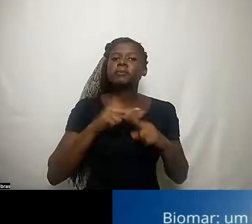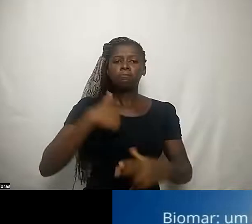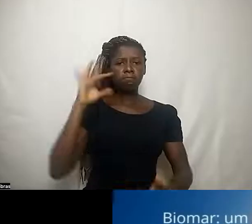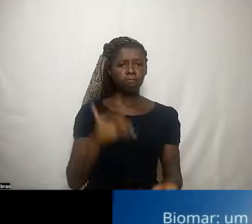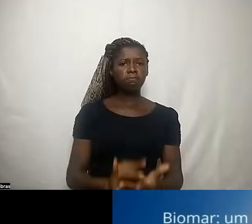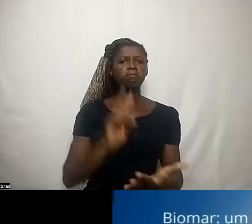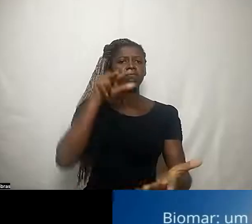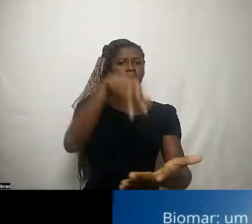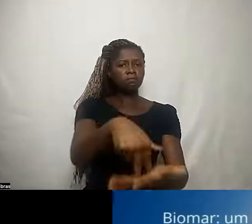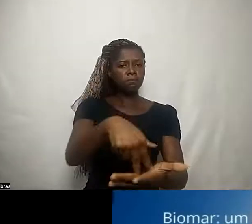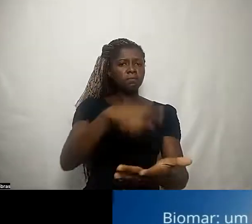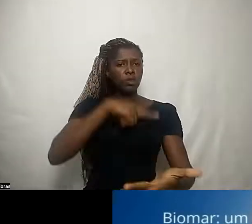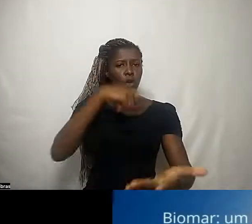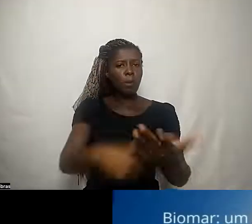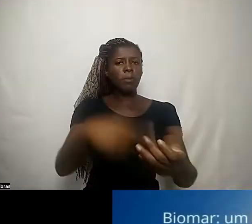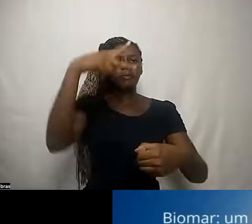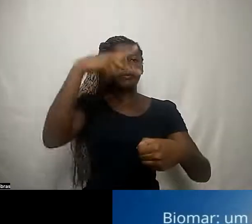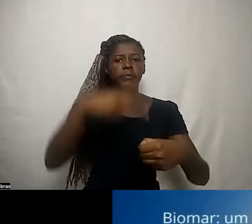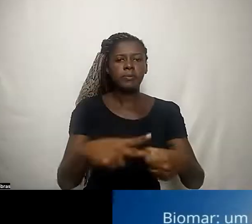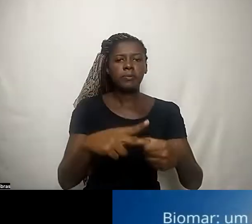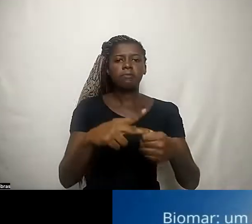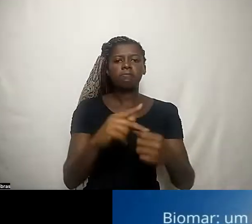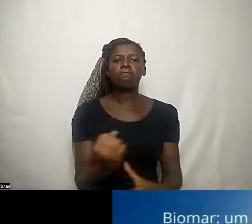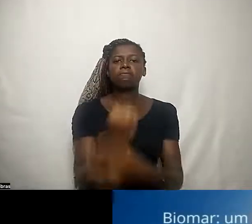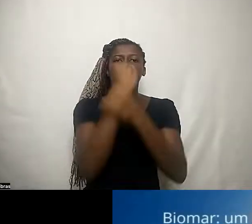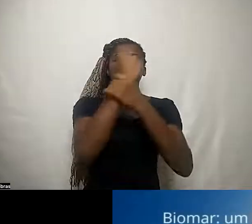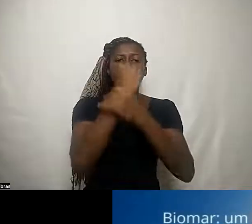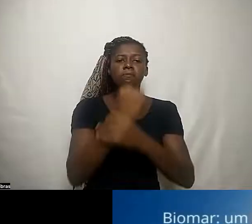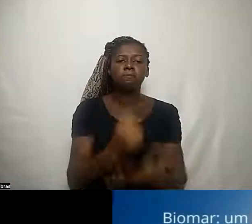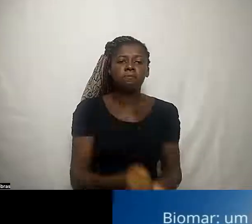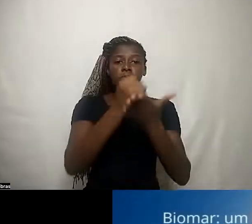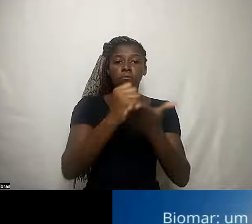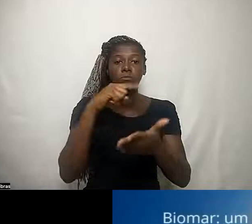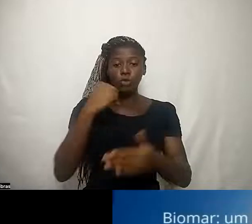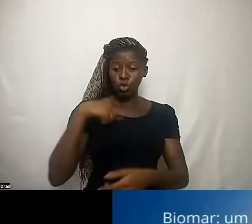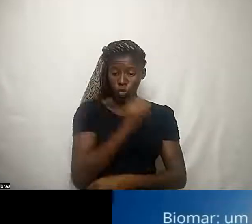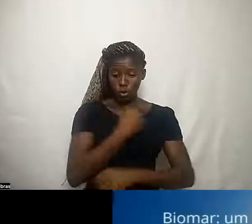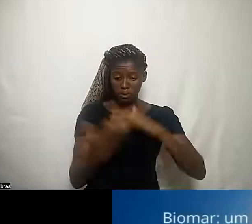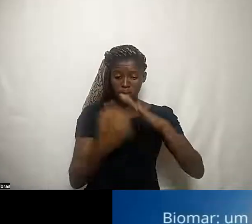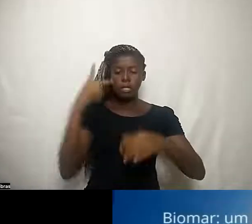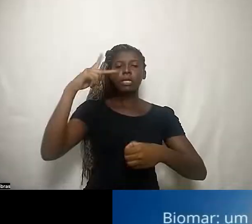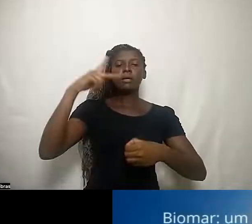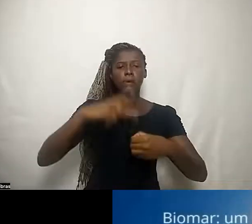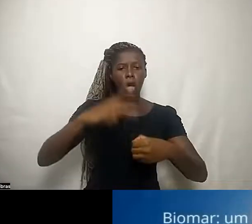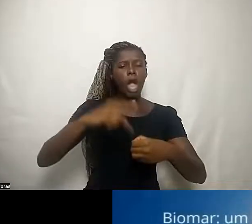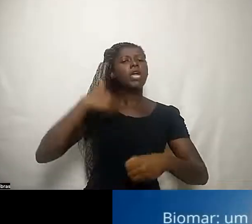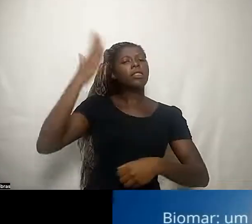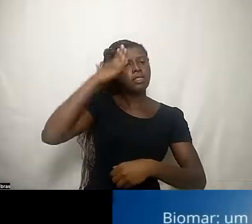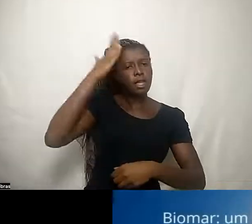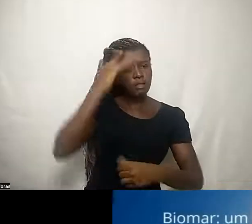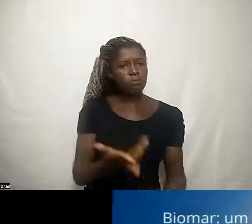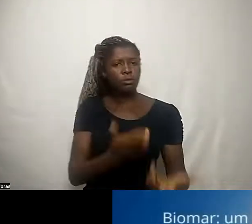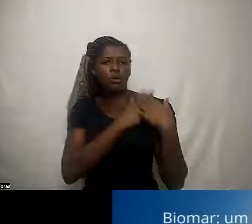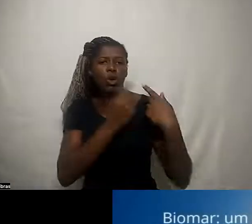Finally, I'd like to reaffirm our commitment of Petrobras with sustainability, because we understand our